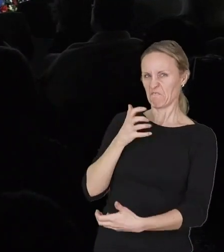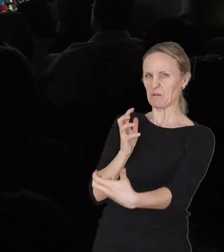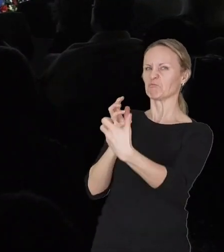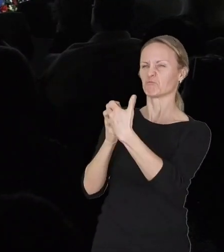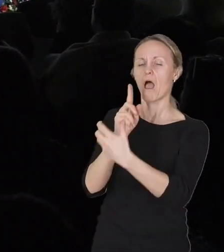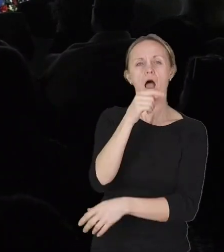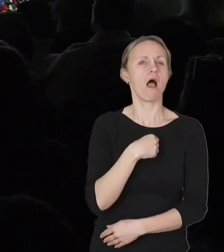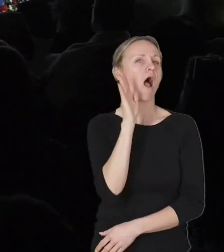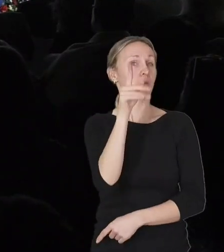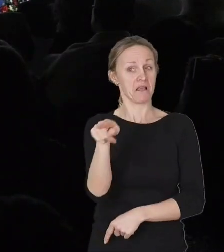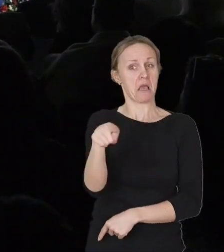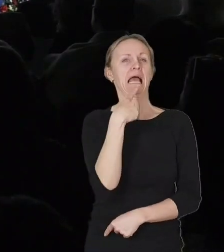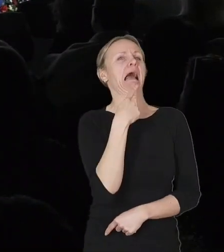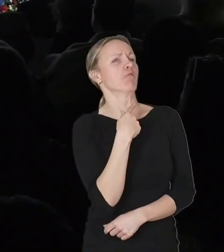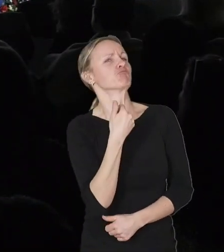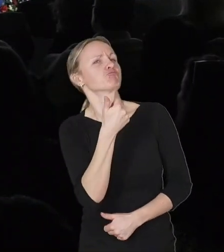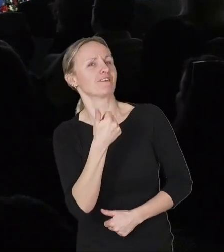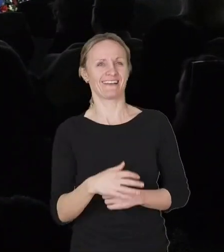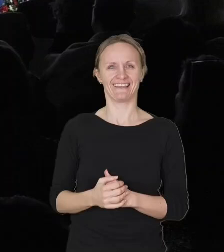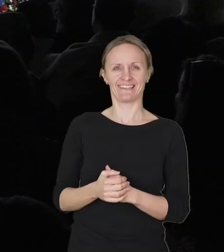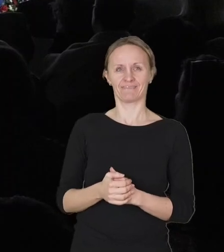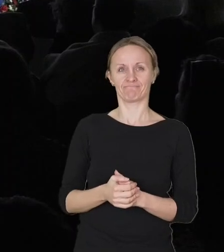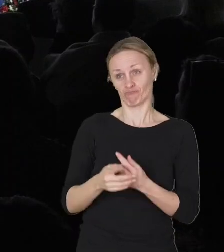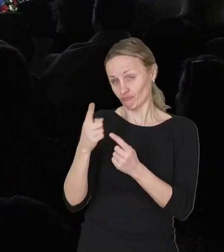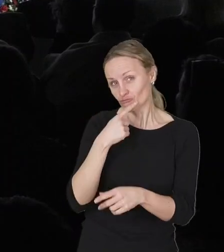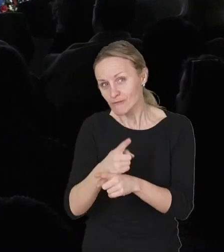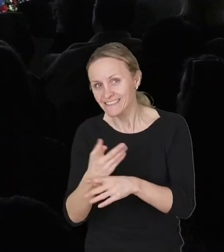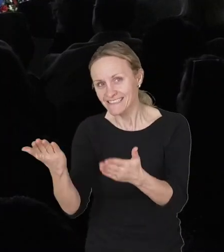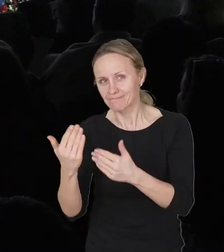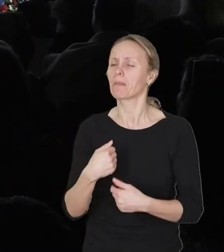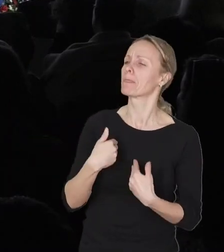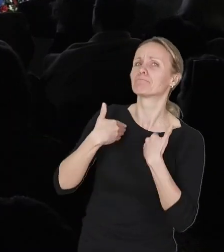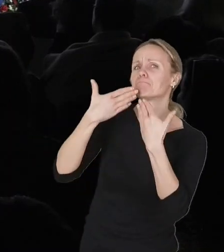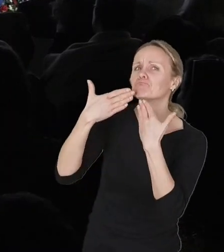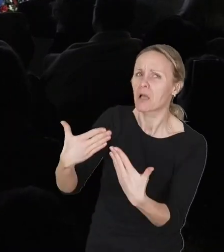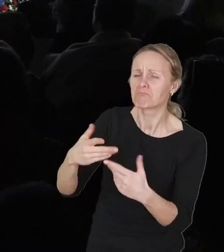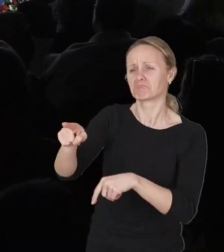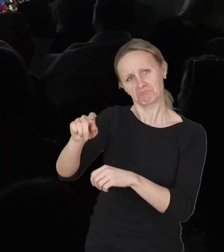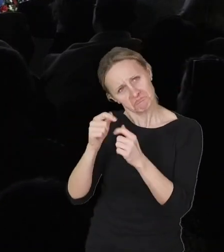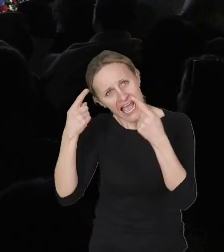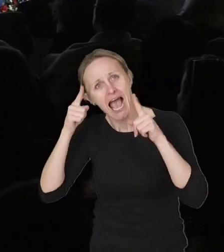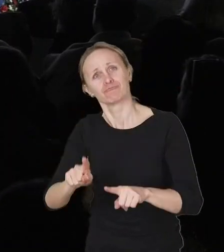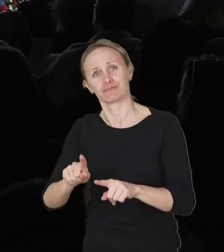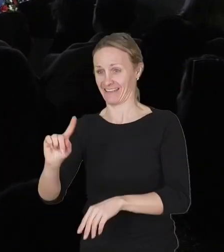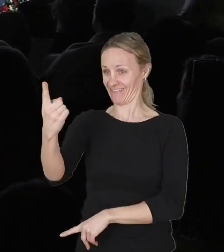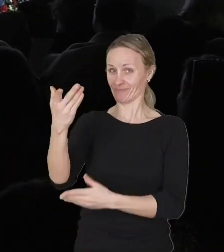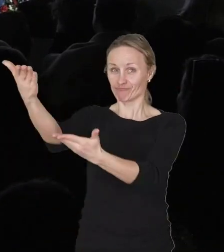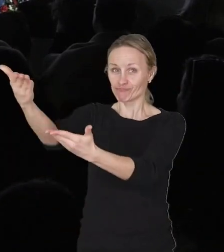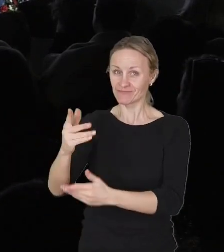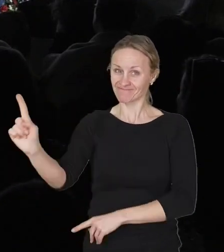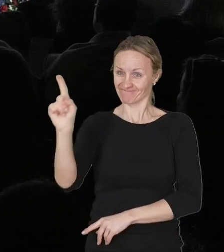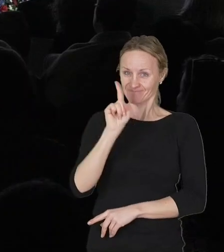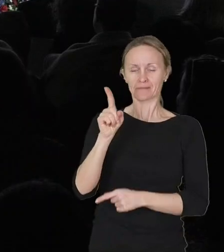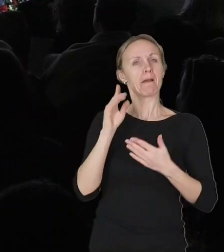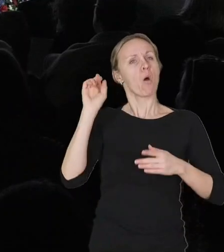Well, Wolfgang, thank you so much that you agreed to start this discussion with me. You know the format. We have to wake